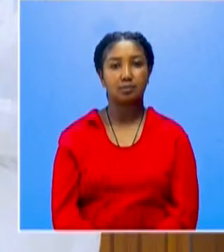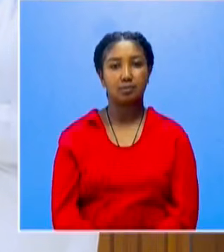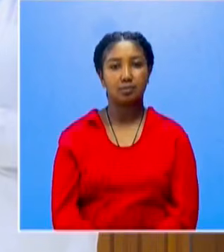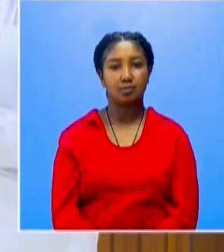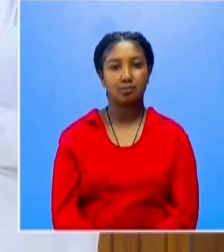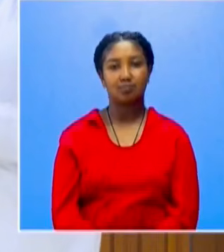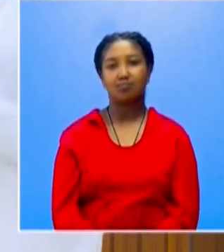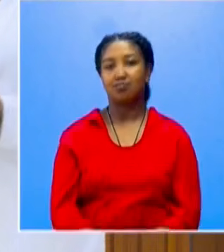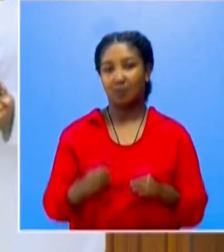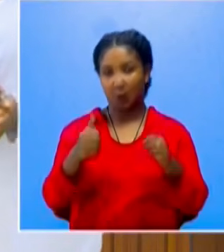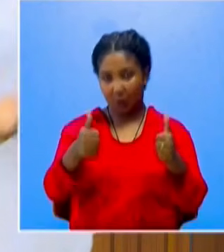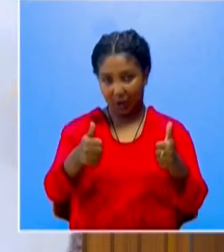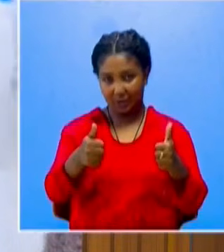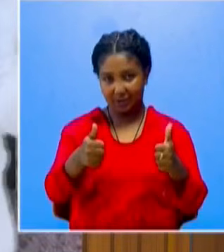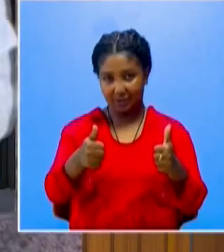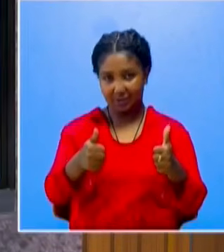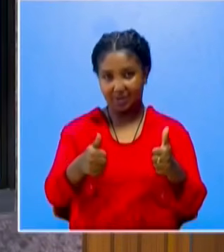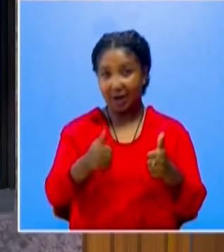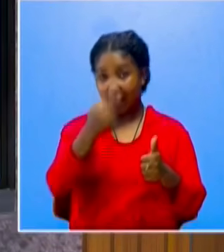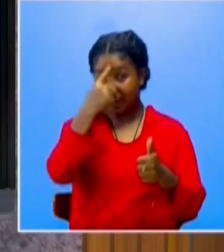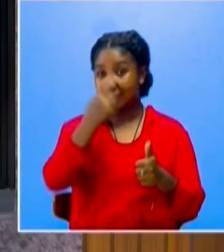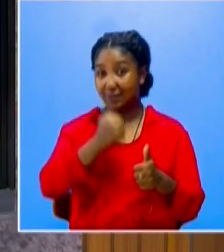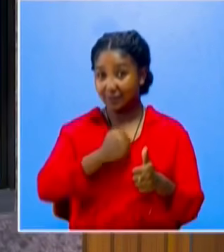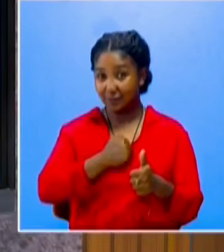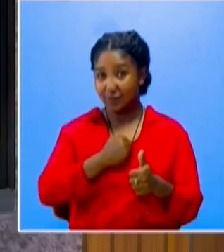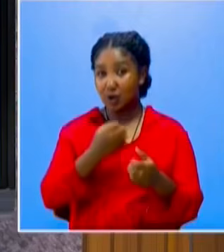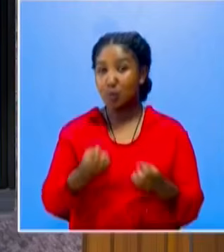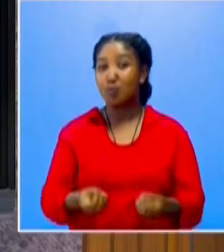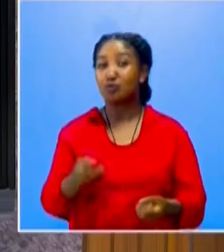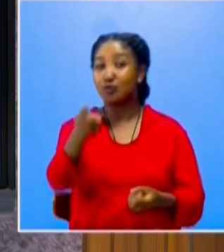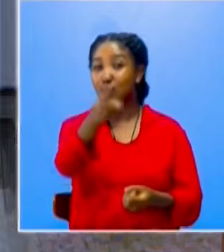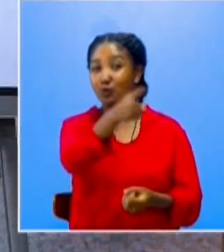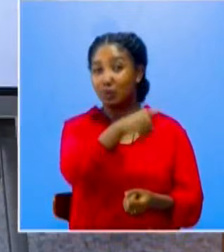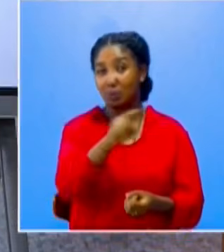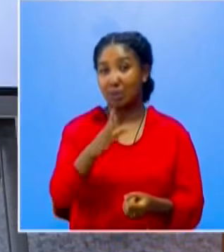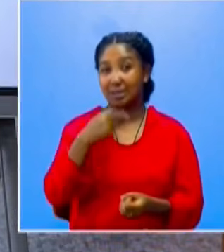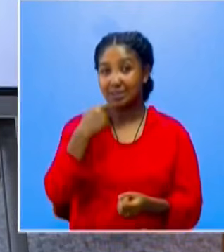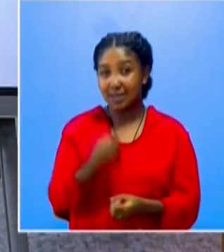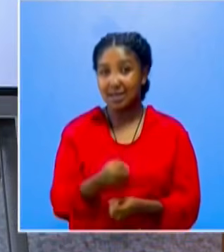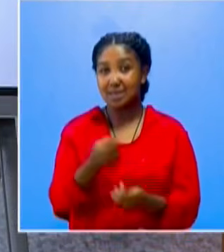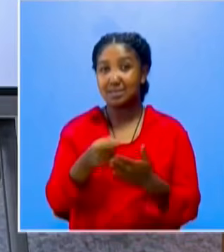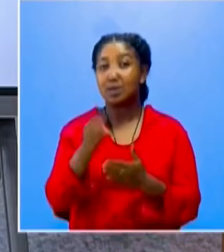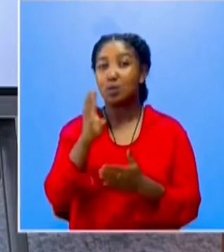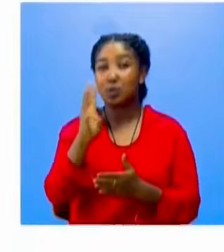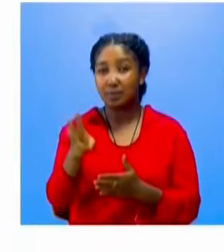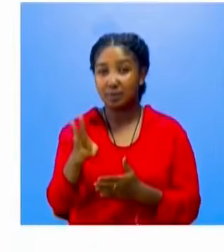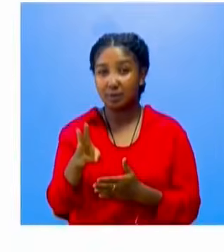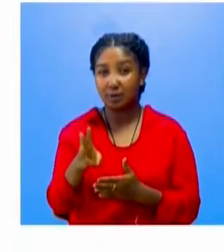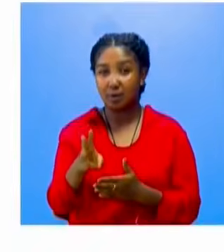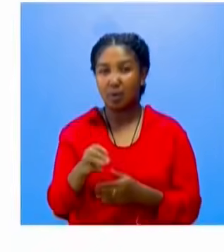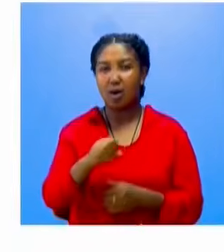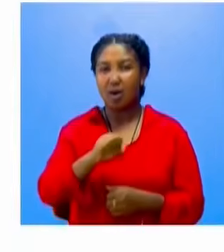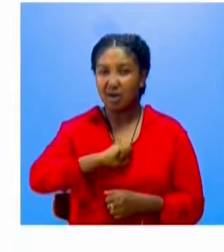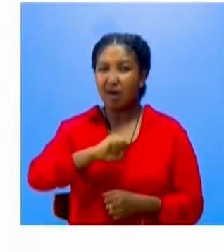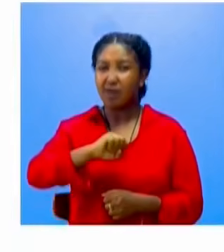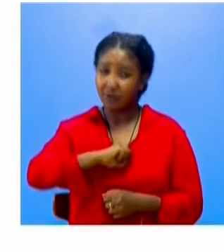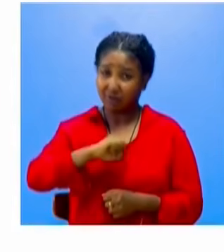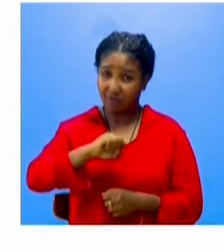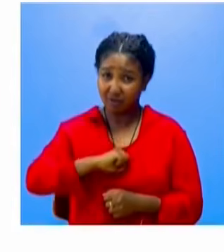All right. I believe that most of you might say there will be coughing,